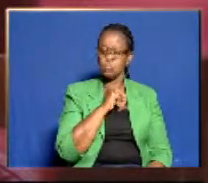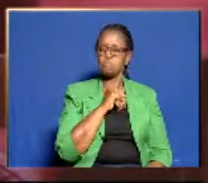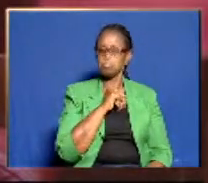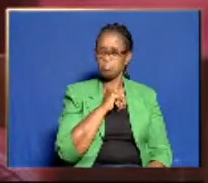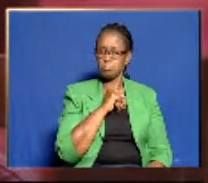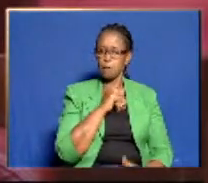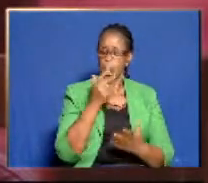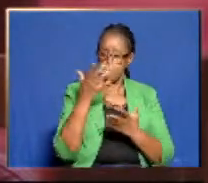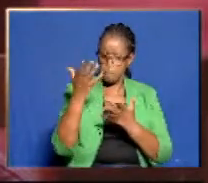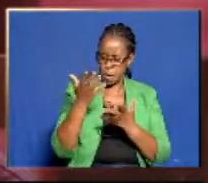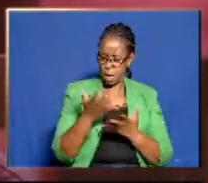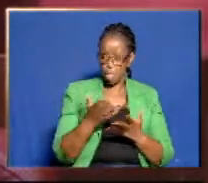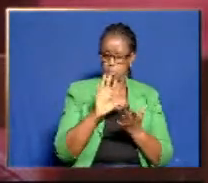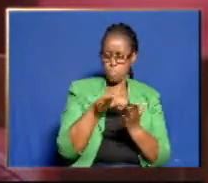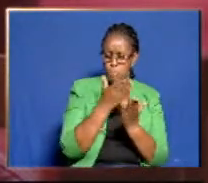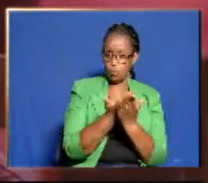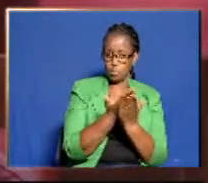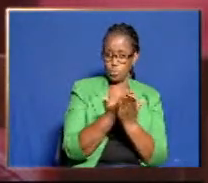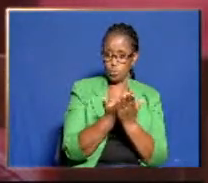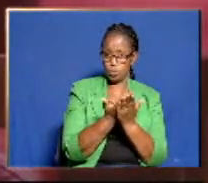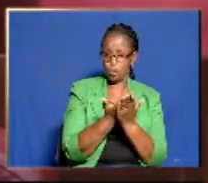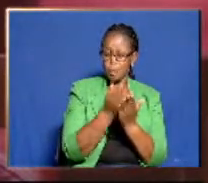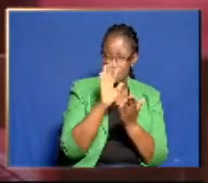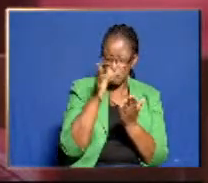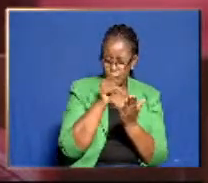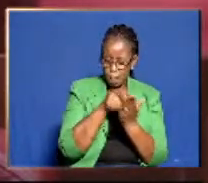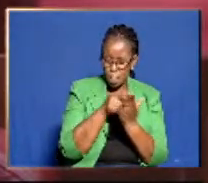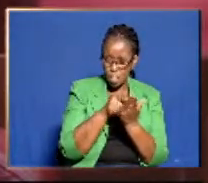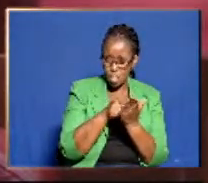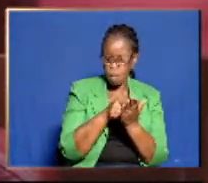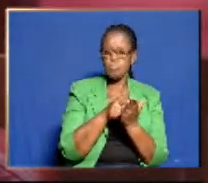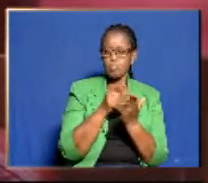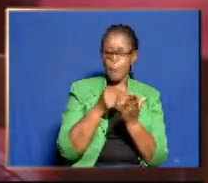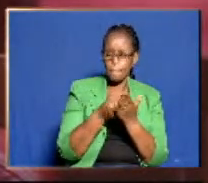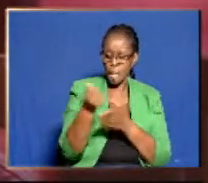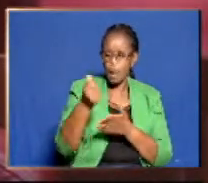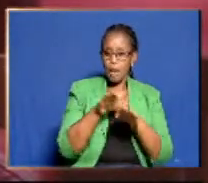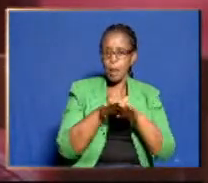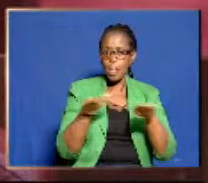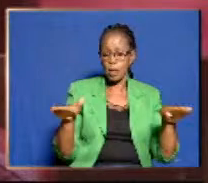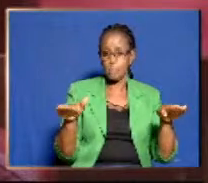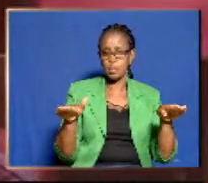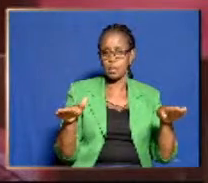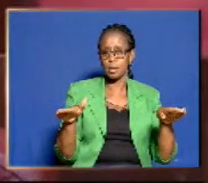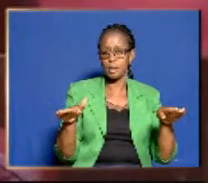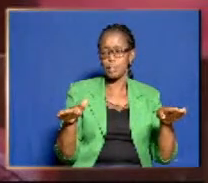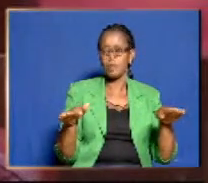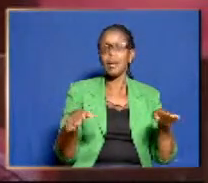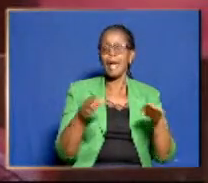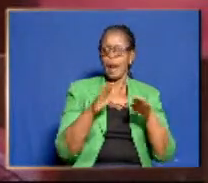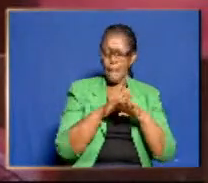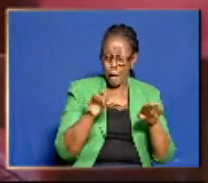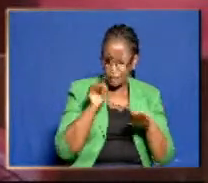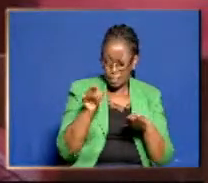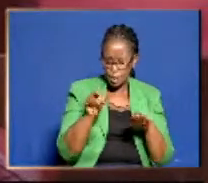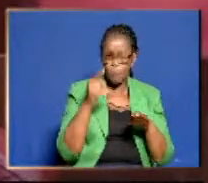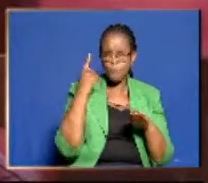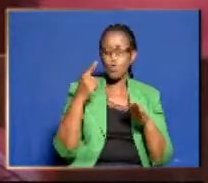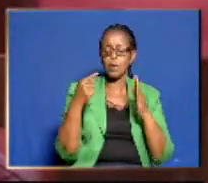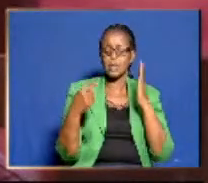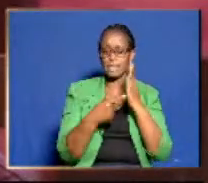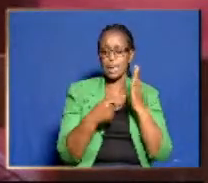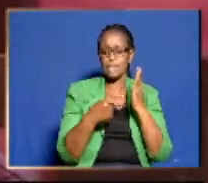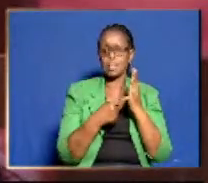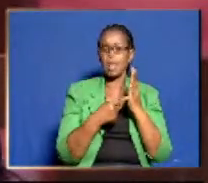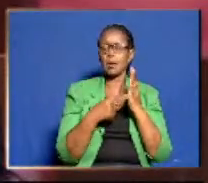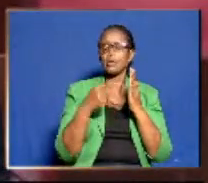us a proposal to pay out or to buy land that is owned by Taita Taveta Teachers SACCO,